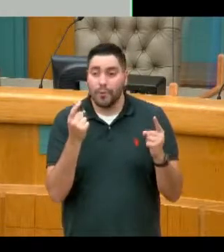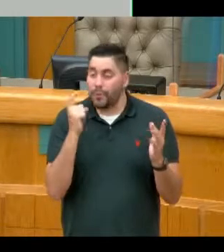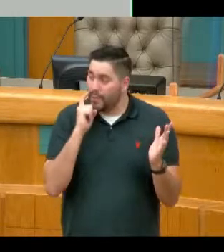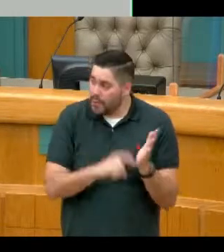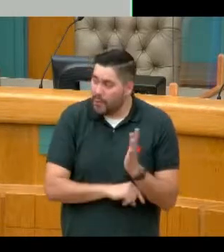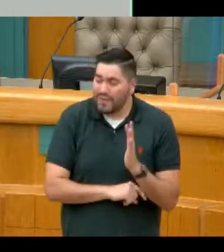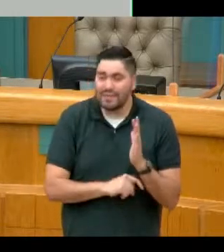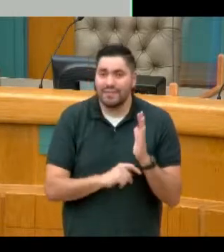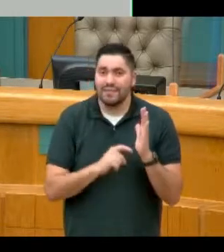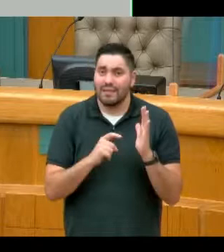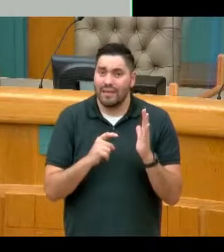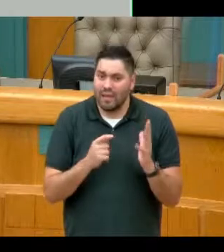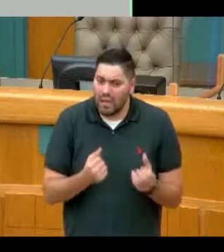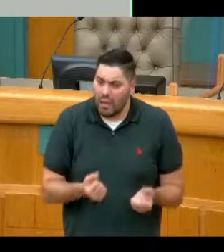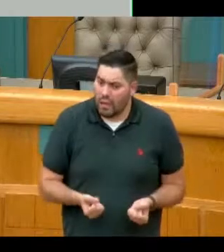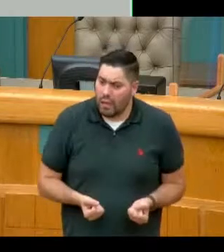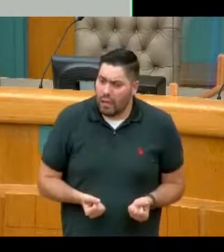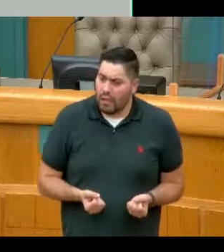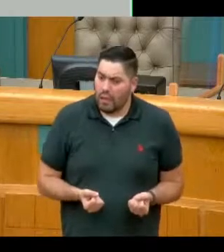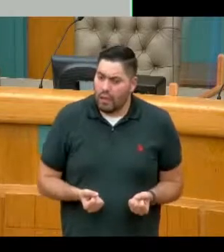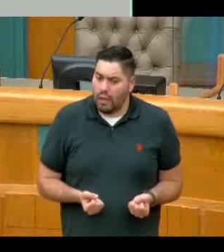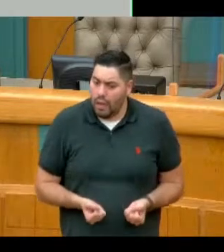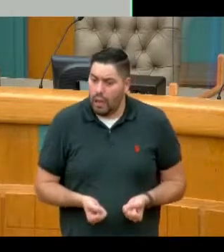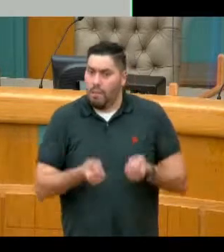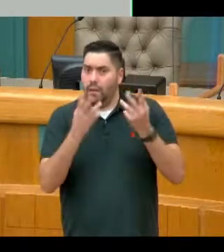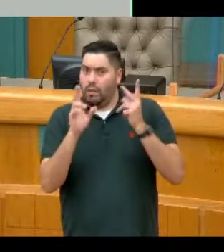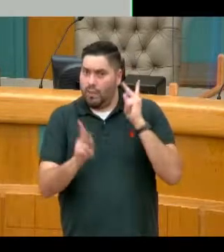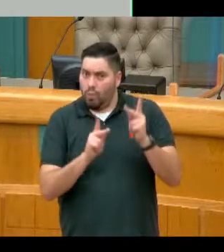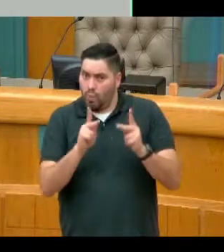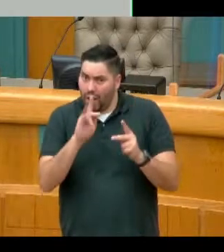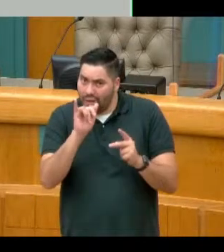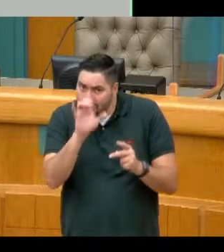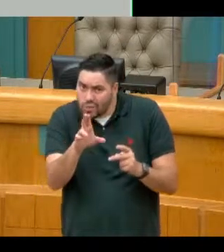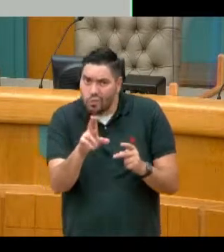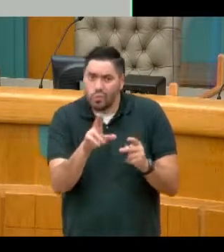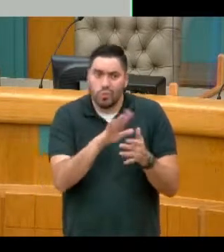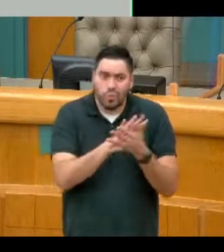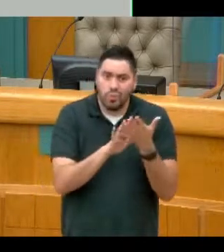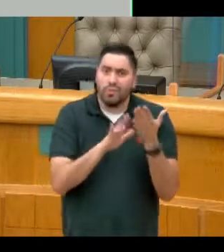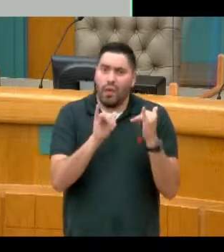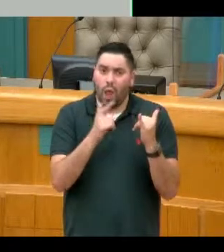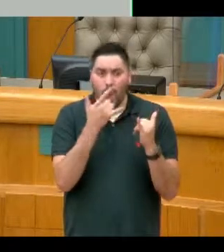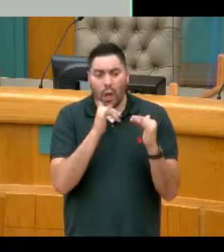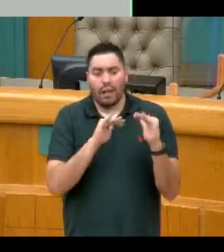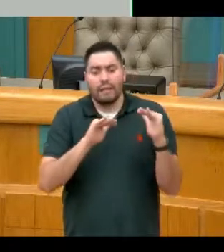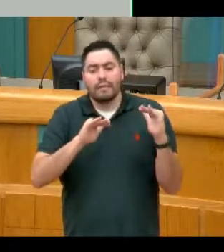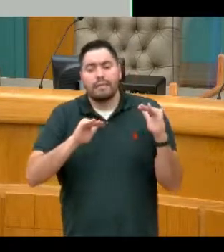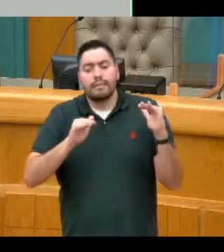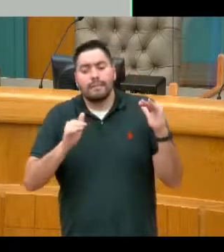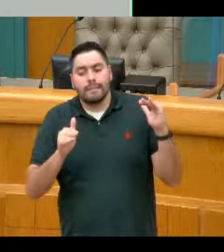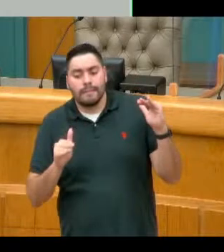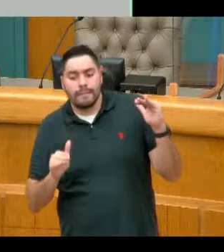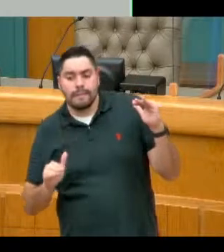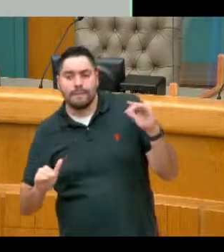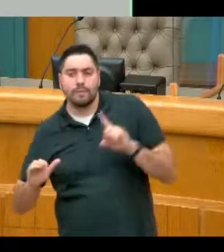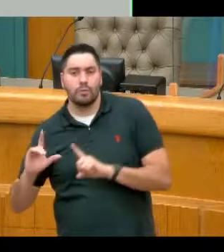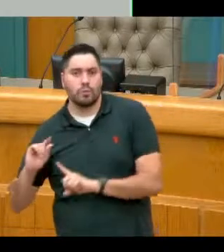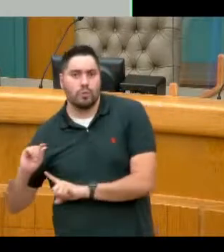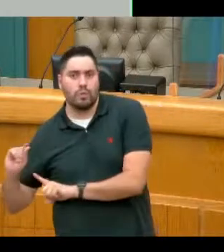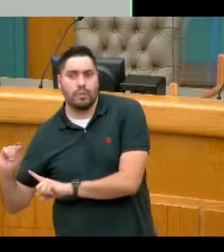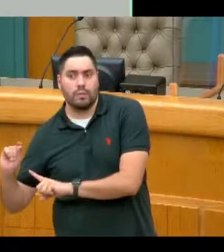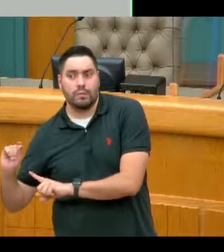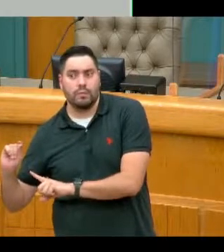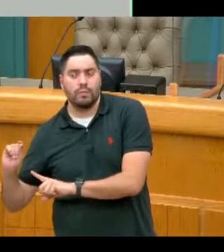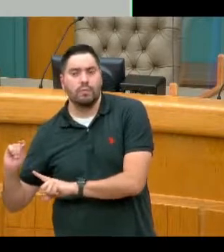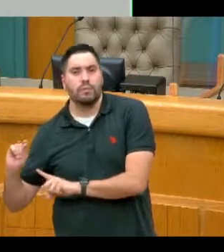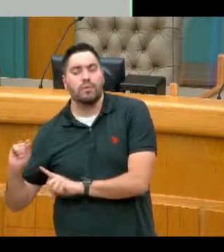County, for the whole Coastal Bend, it has about the same pattern. And we're not quite down to that normal level in terms of number